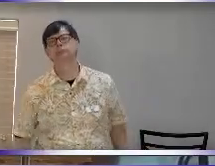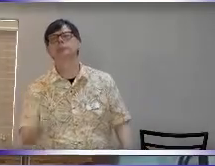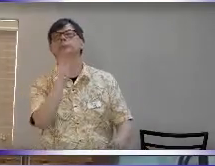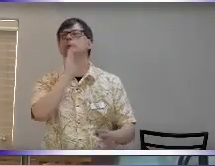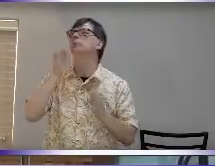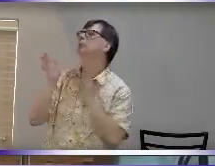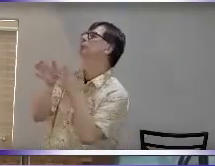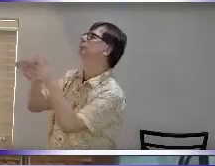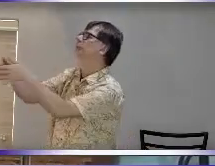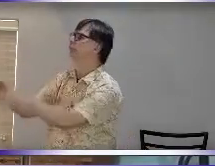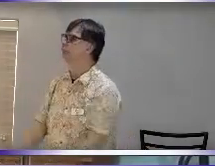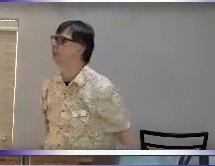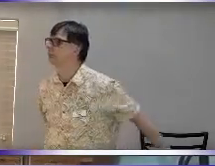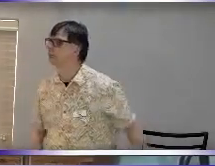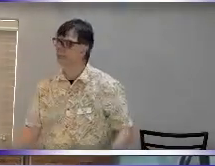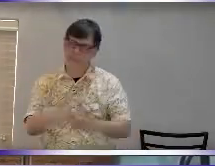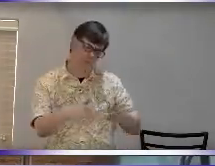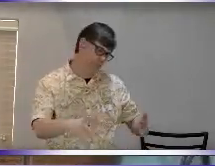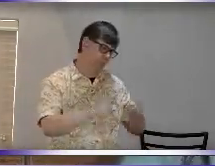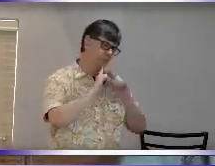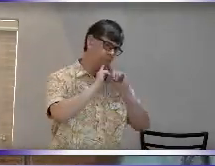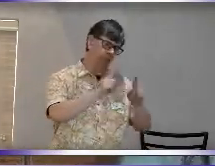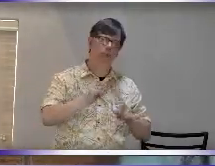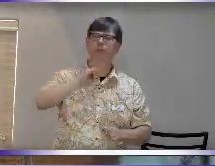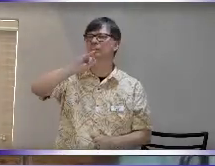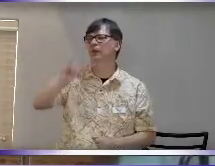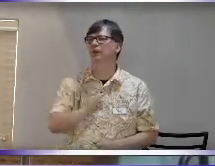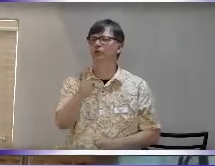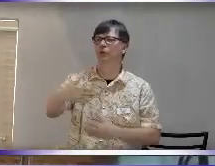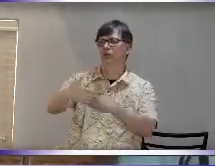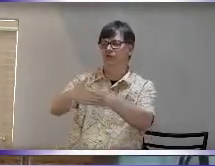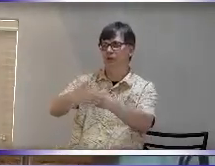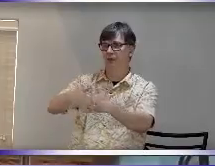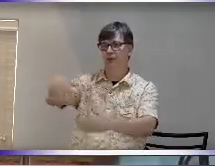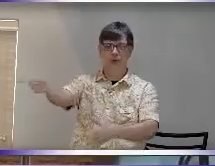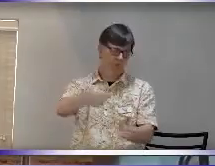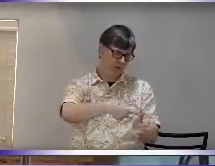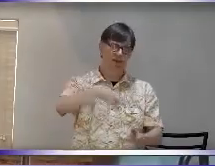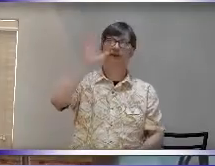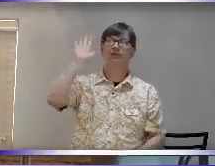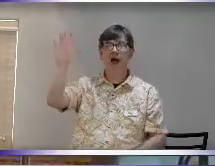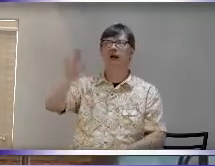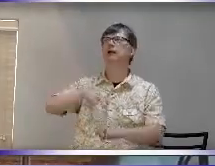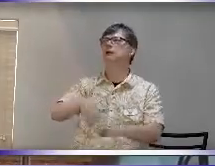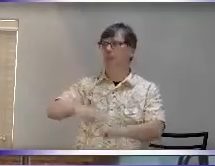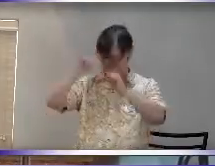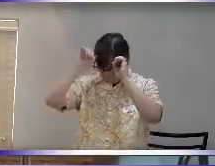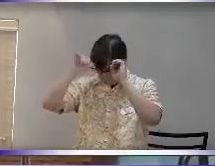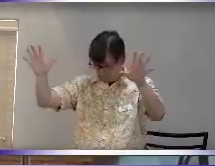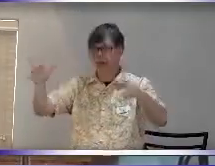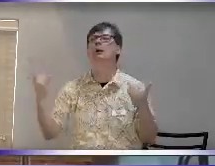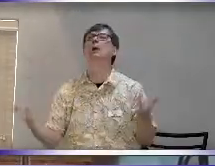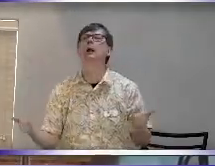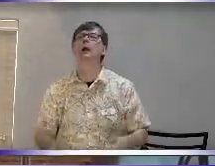way that was designed to say, if you follow these five steps, then it's amazing what can